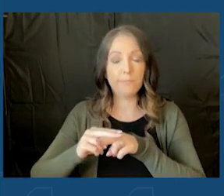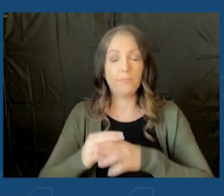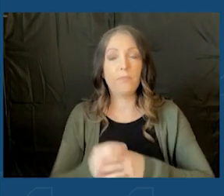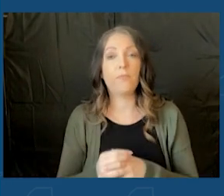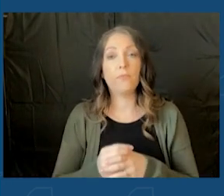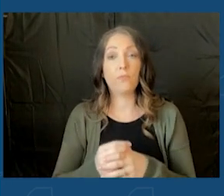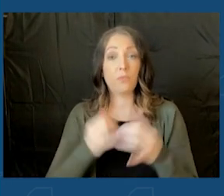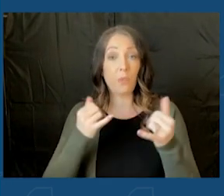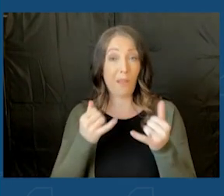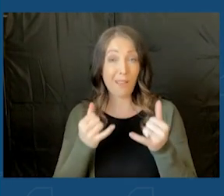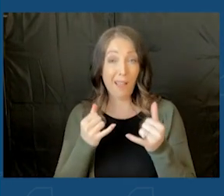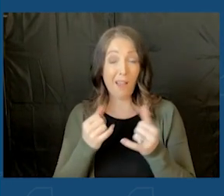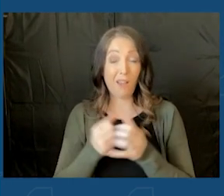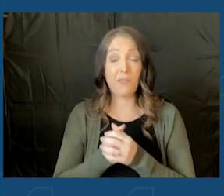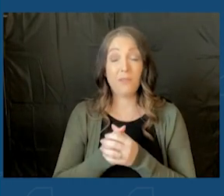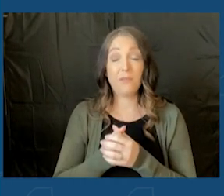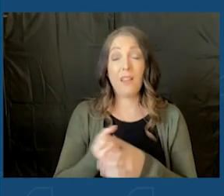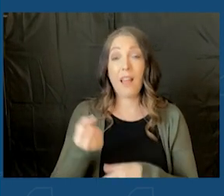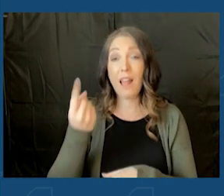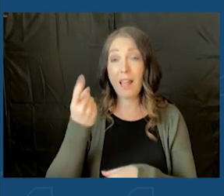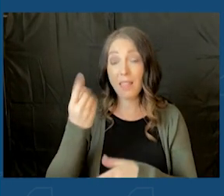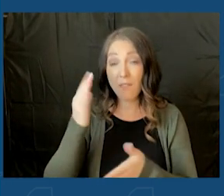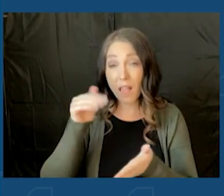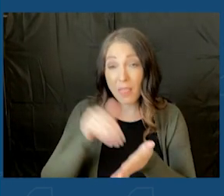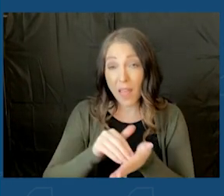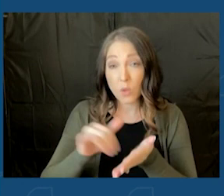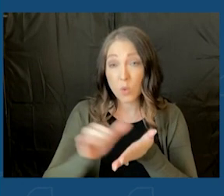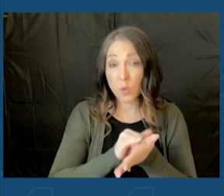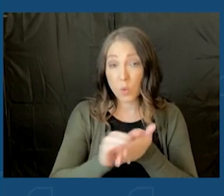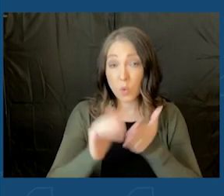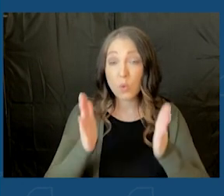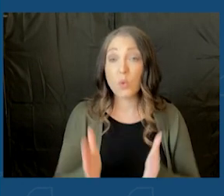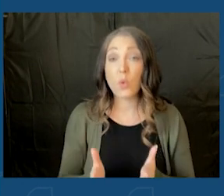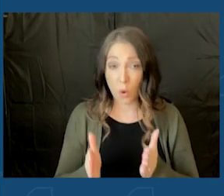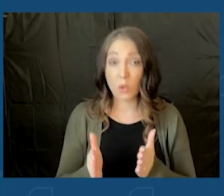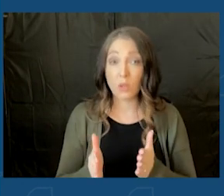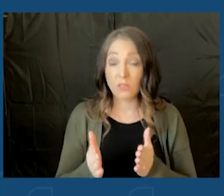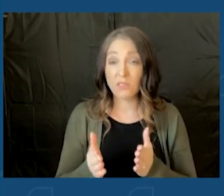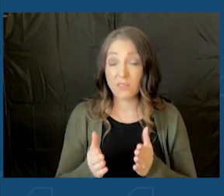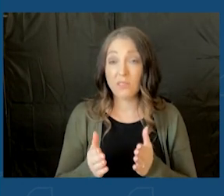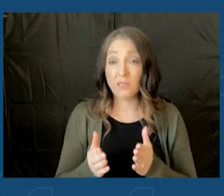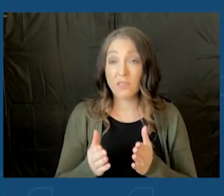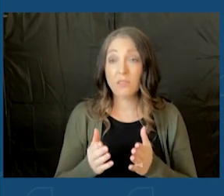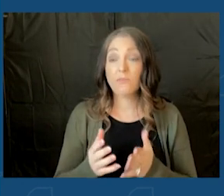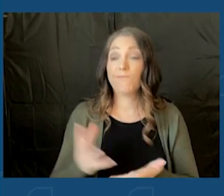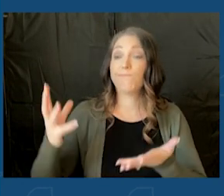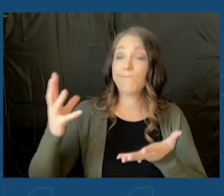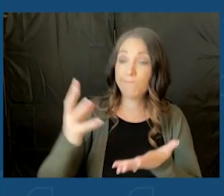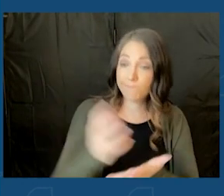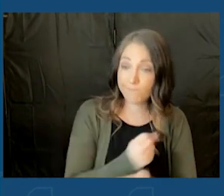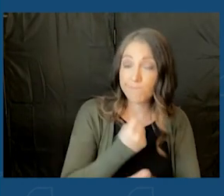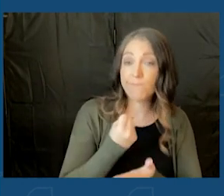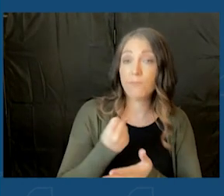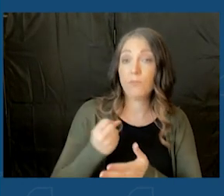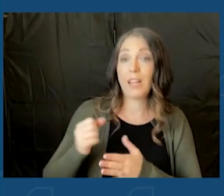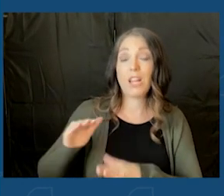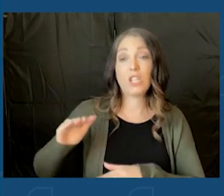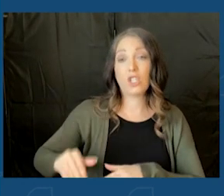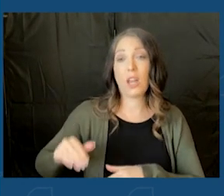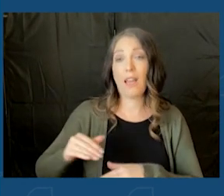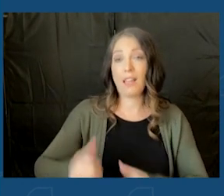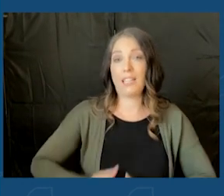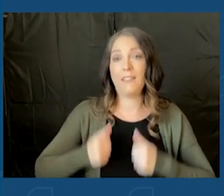over 11,000 New Yorkers and counting have taken advantage of the opportunity provided by the Child Victims Act revival